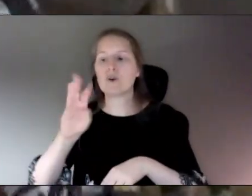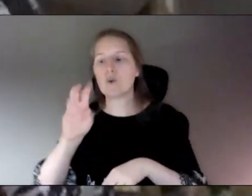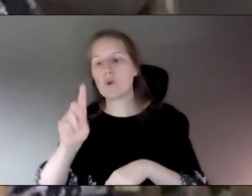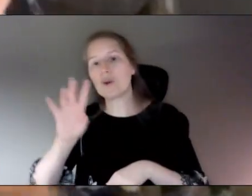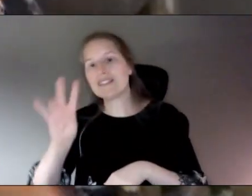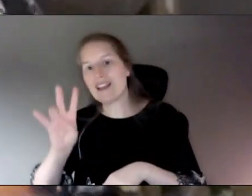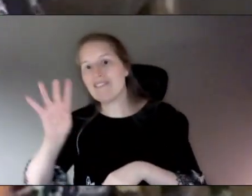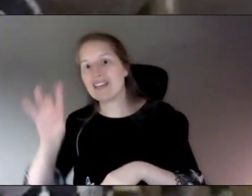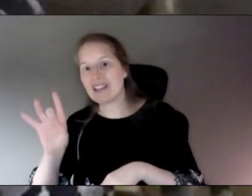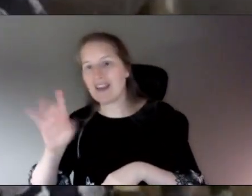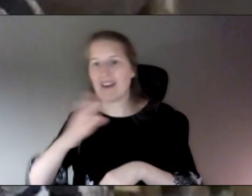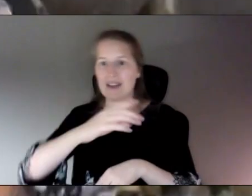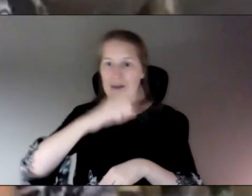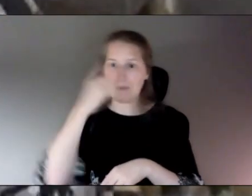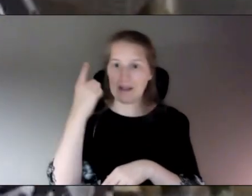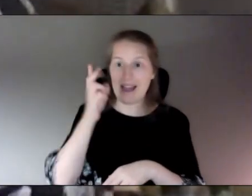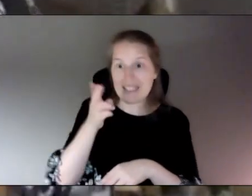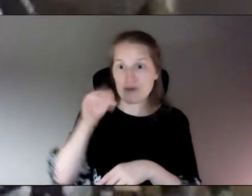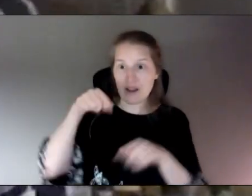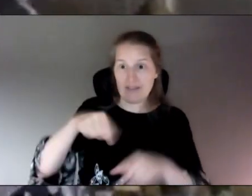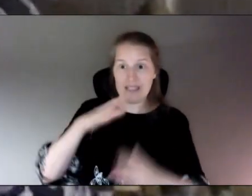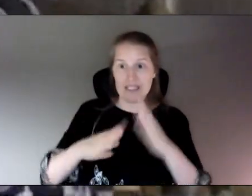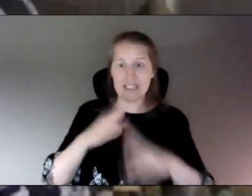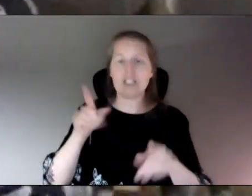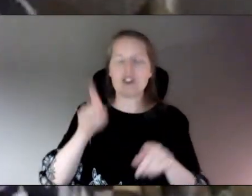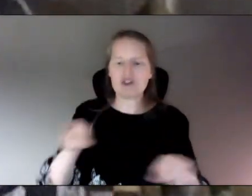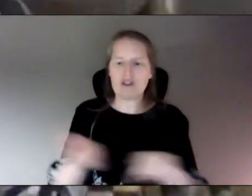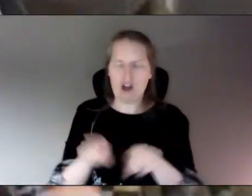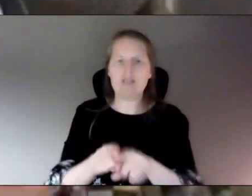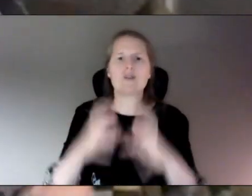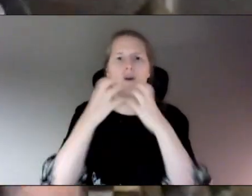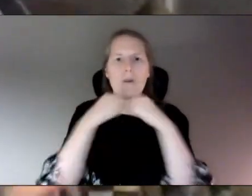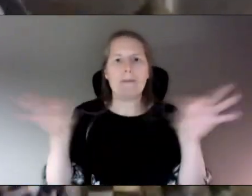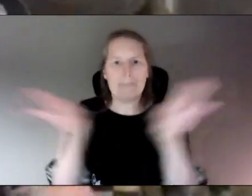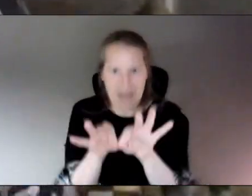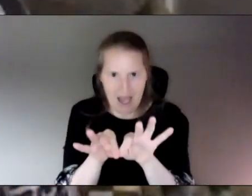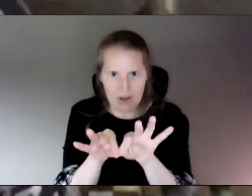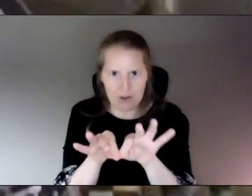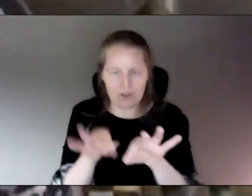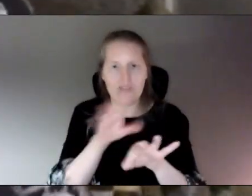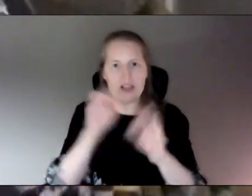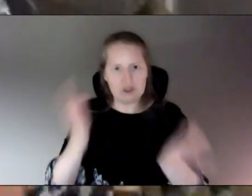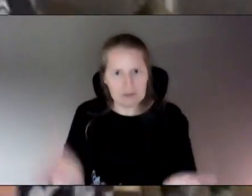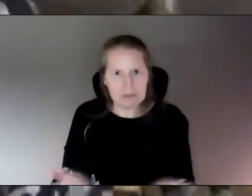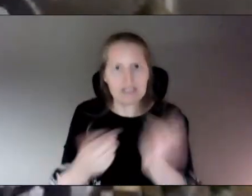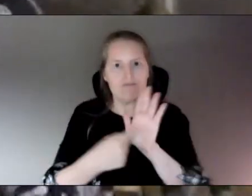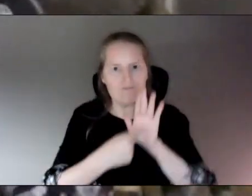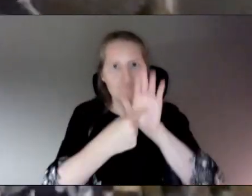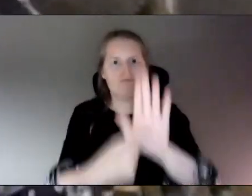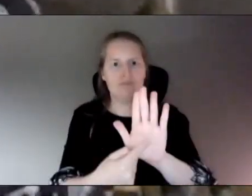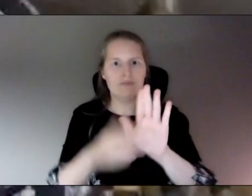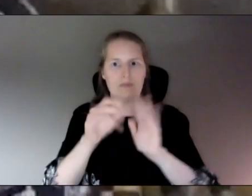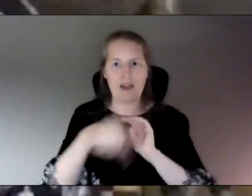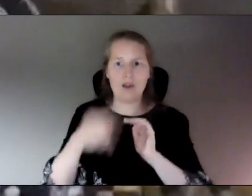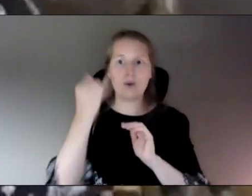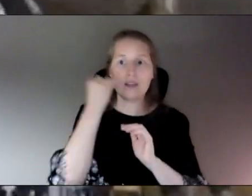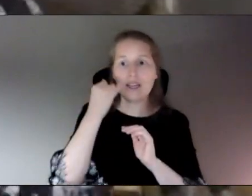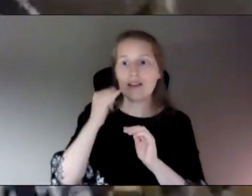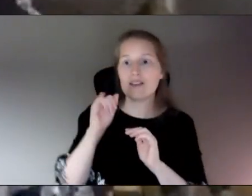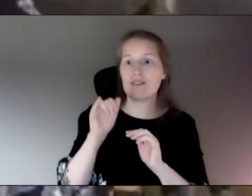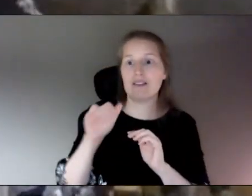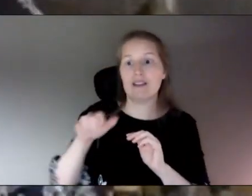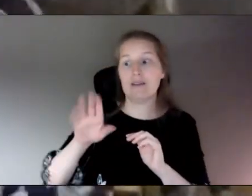Black history of this city should also matter to you and be uplifted to you by you. If Black Lives Matter to you, you should